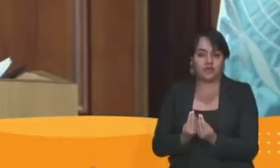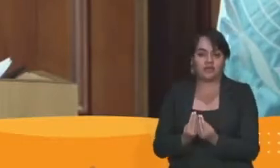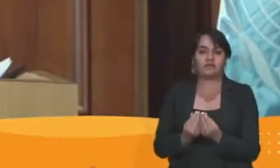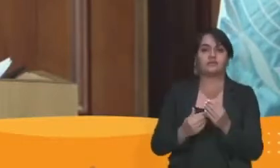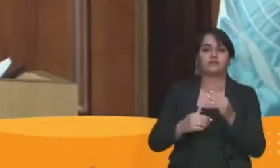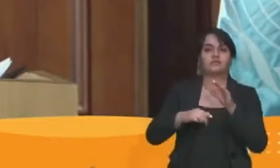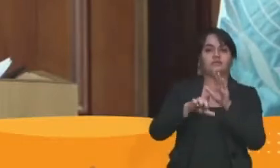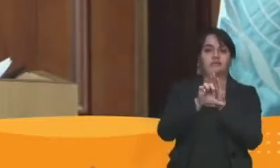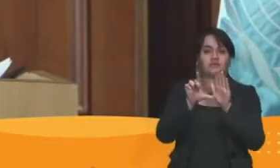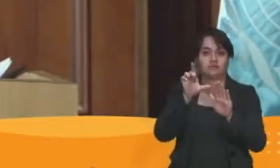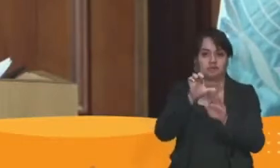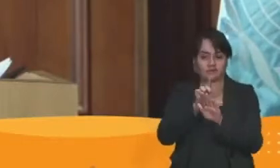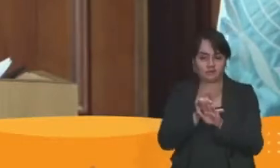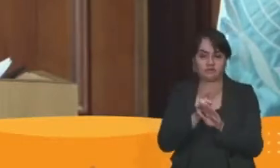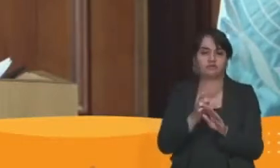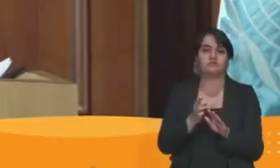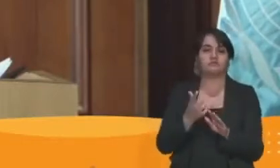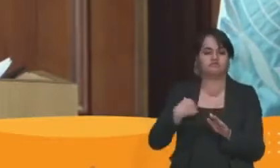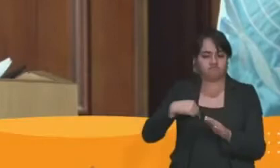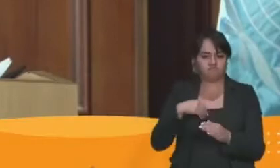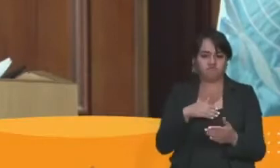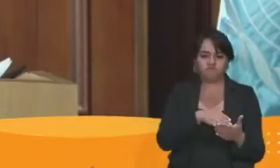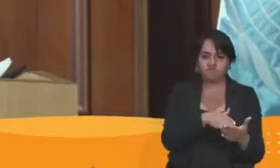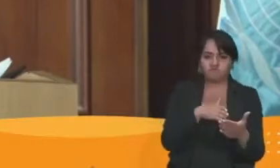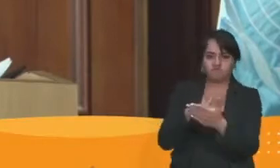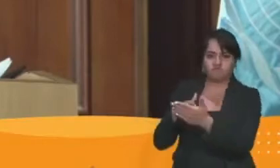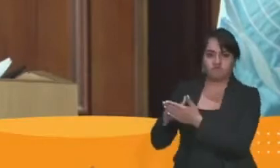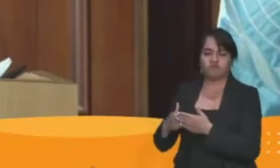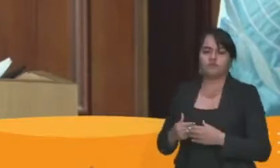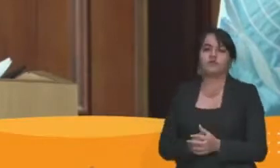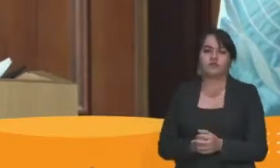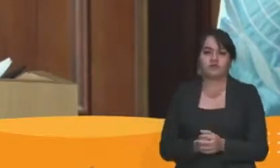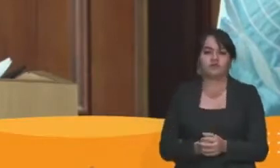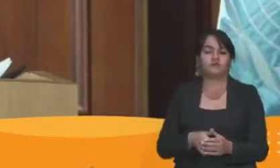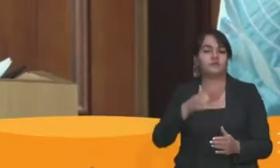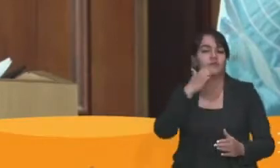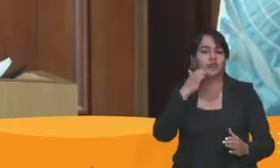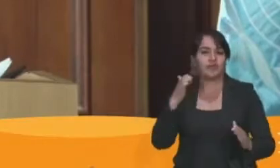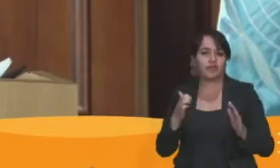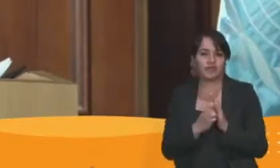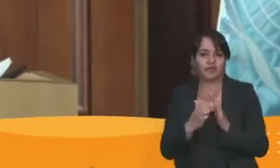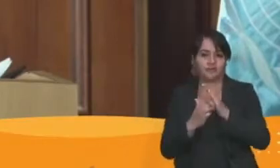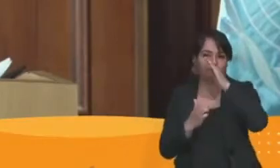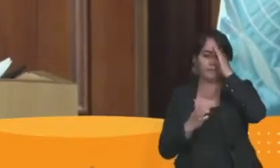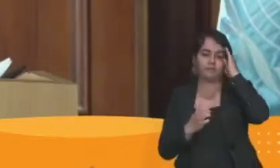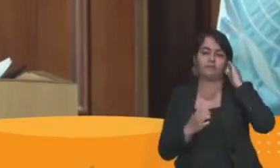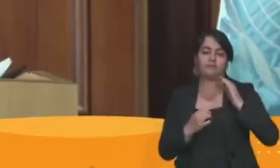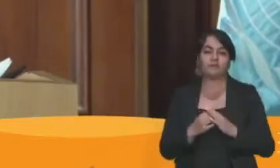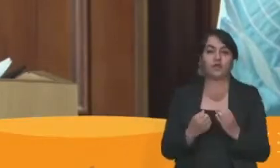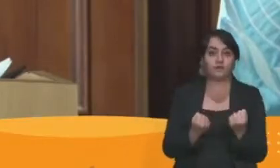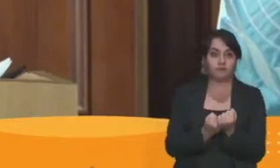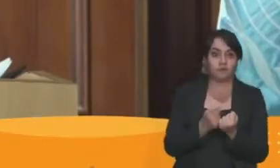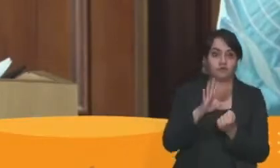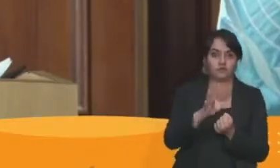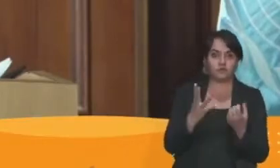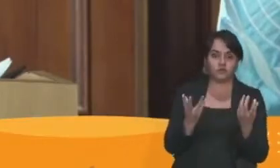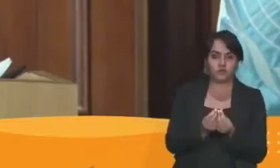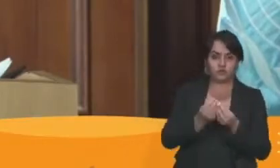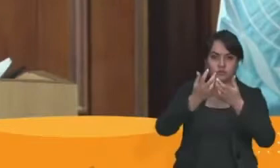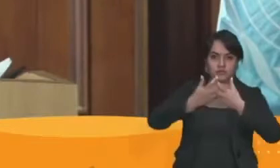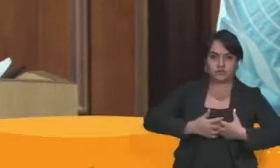illicit economies and all the crimes that are associated with this. And we also support all the